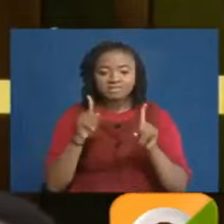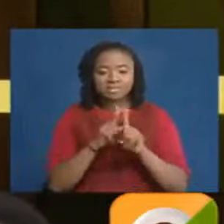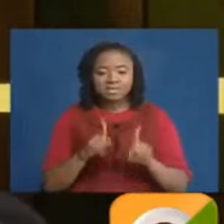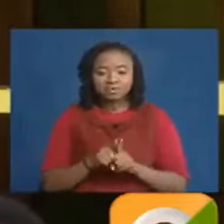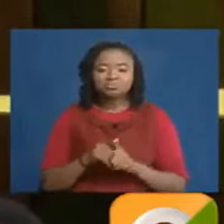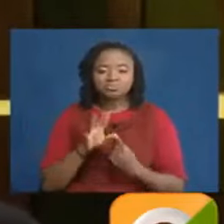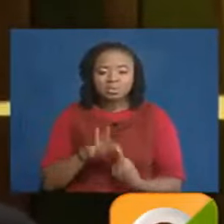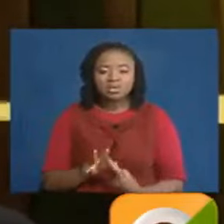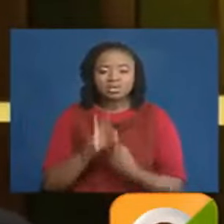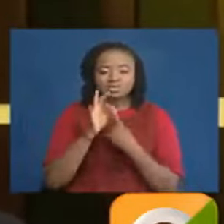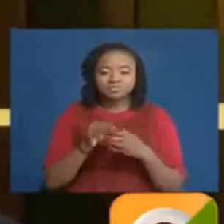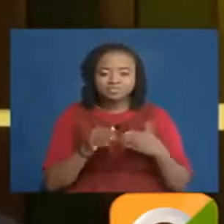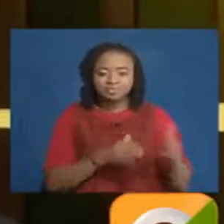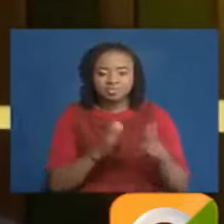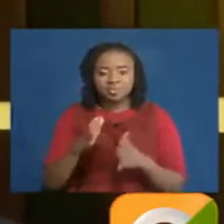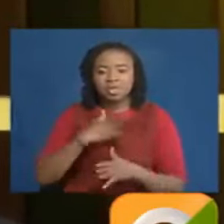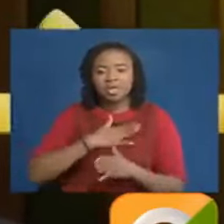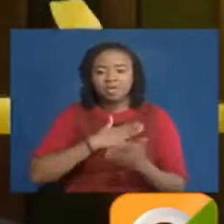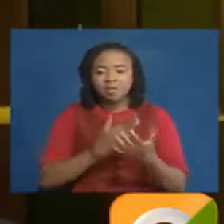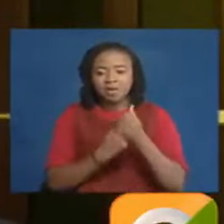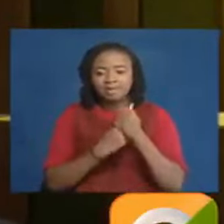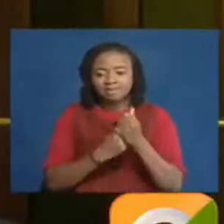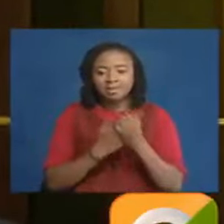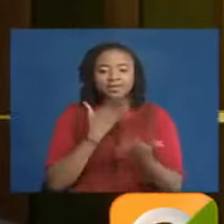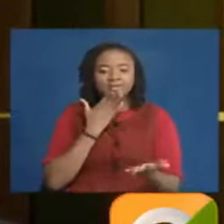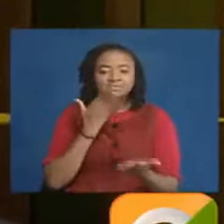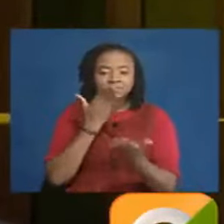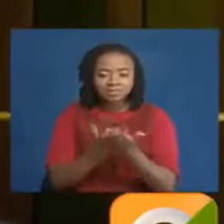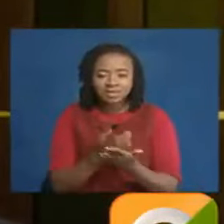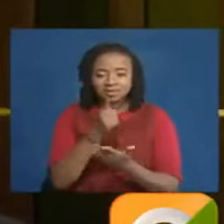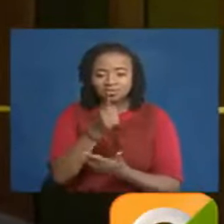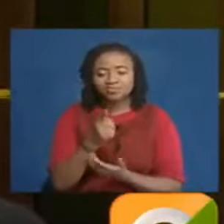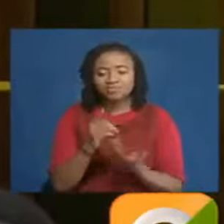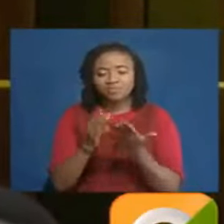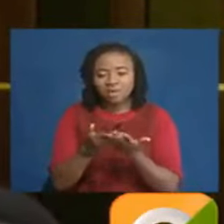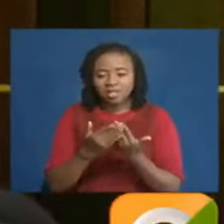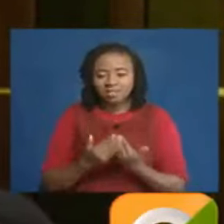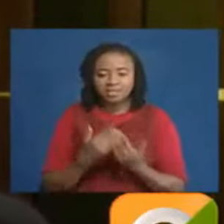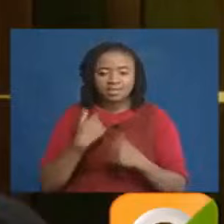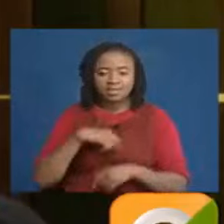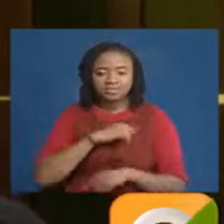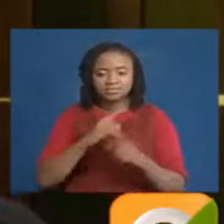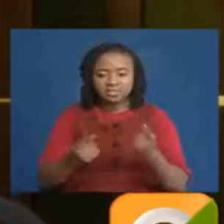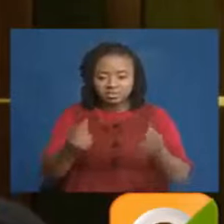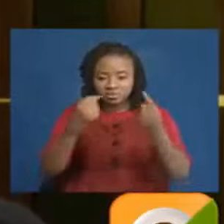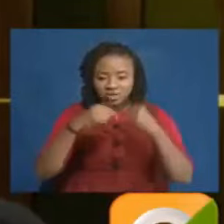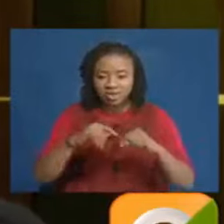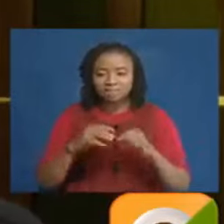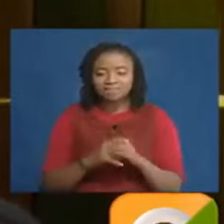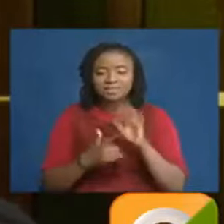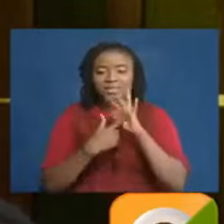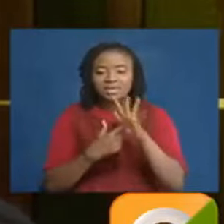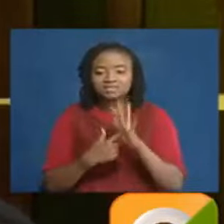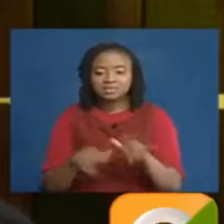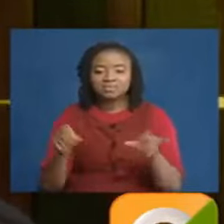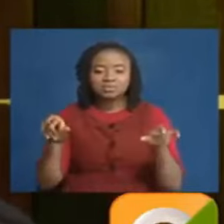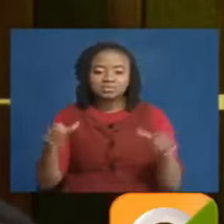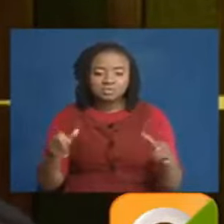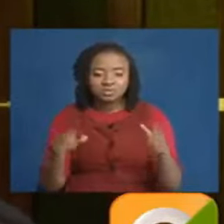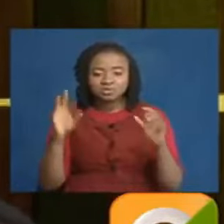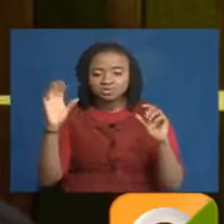special way, our partners who have come to be with us today, more so Radio